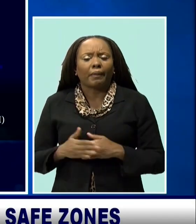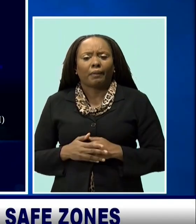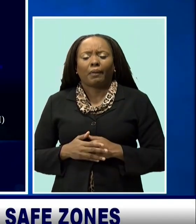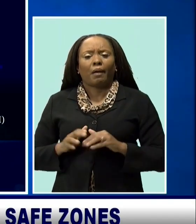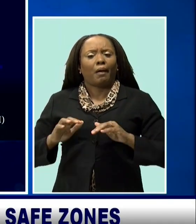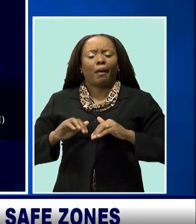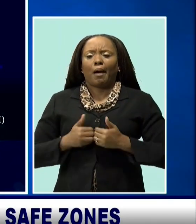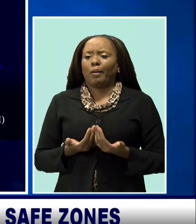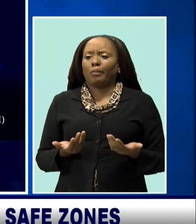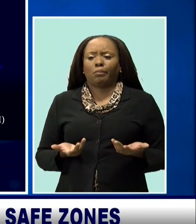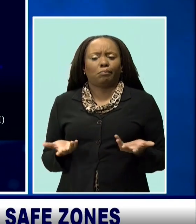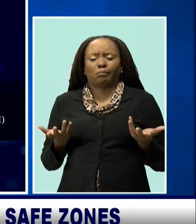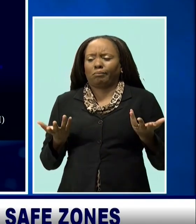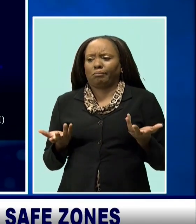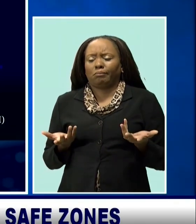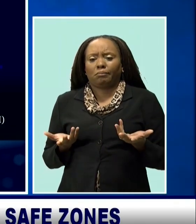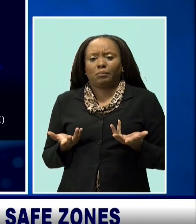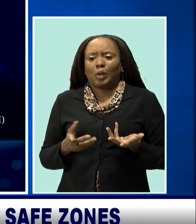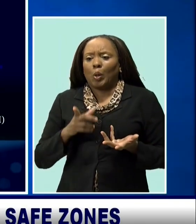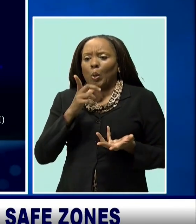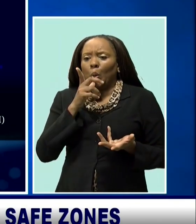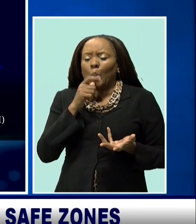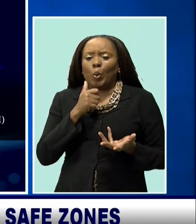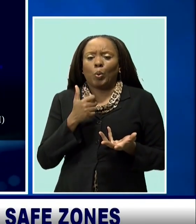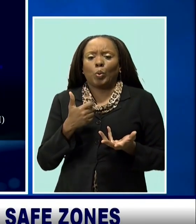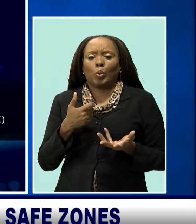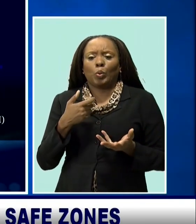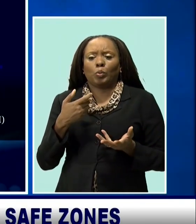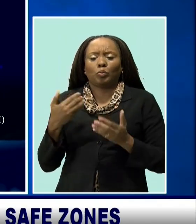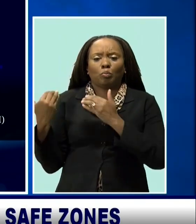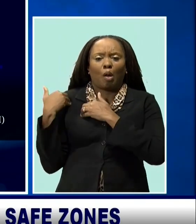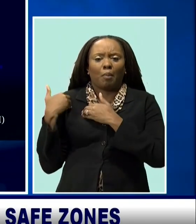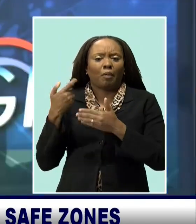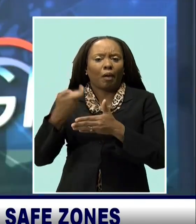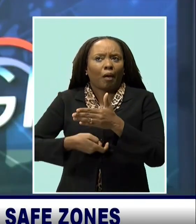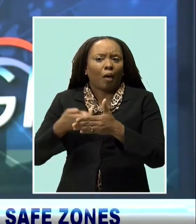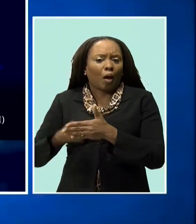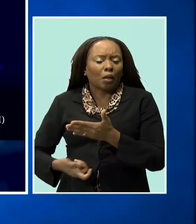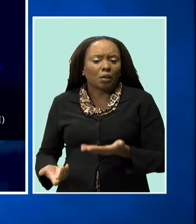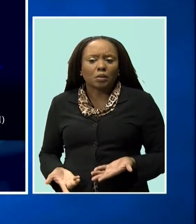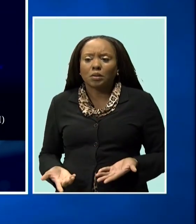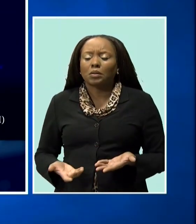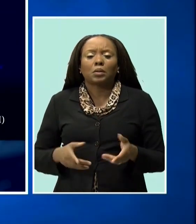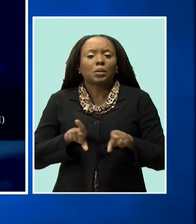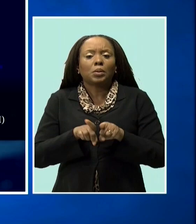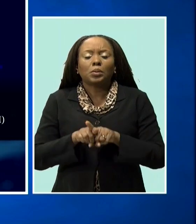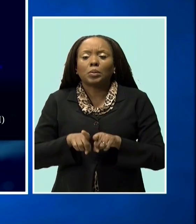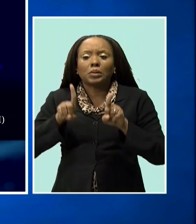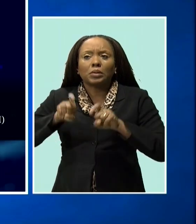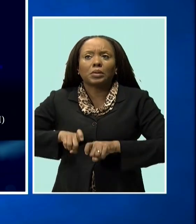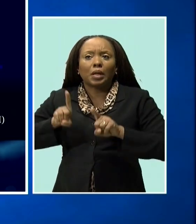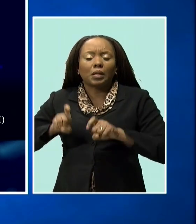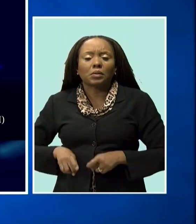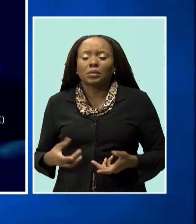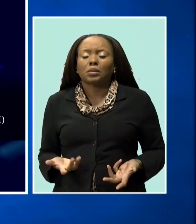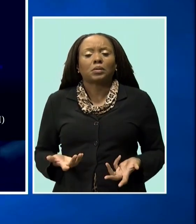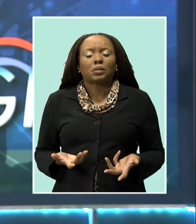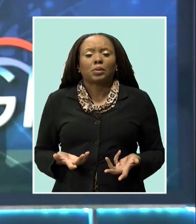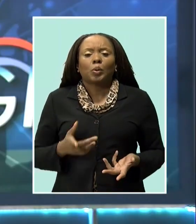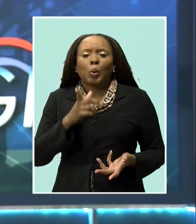zones will indeed operate and who carries the cost for these safe zones and the testing that will happen in the safe